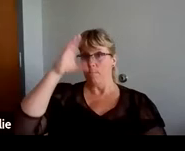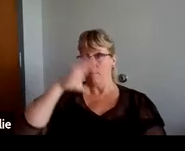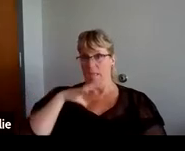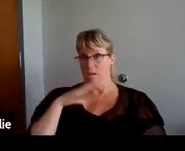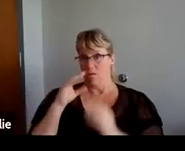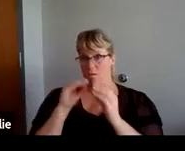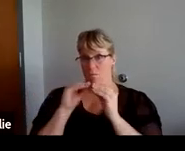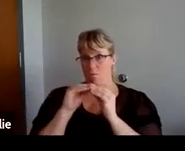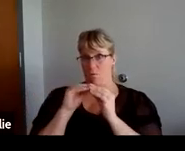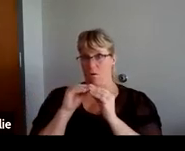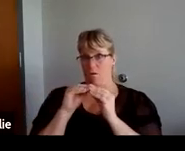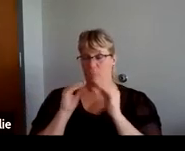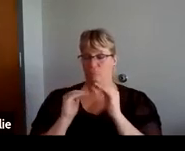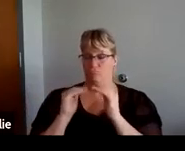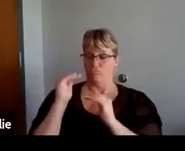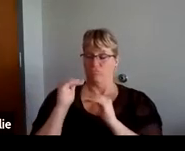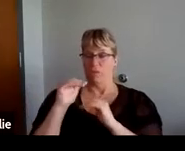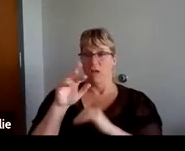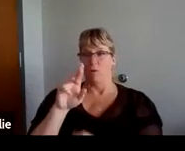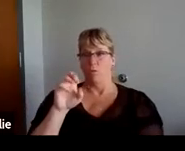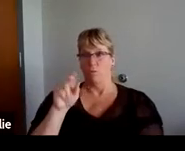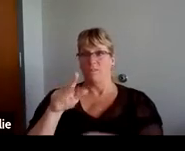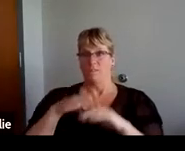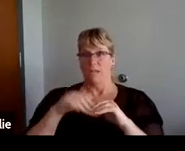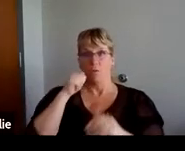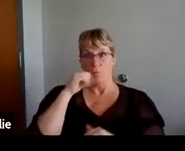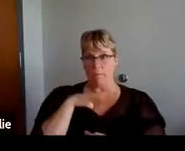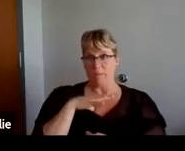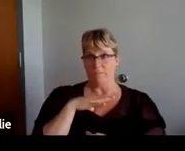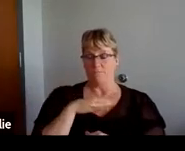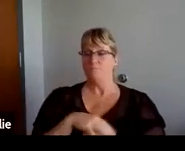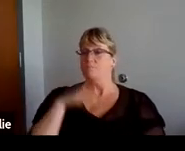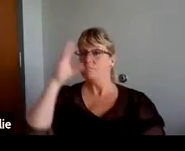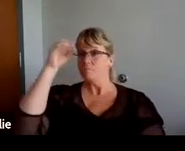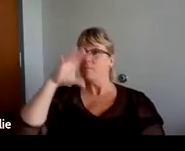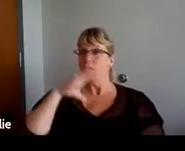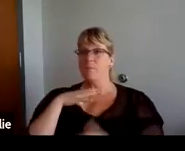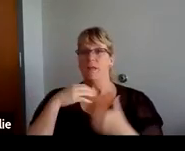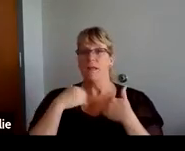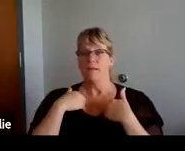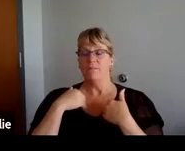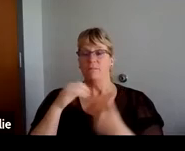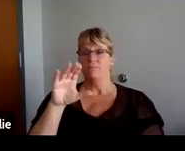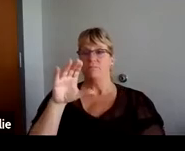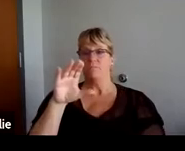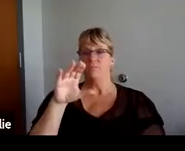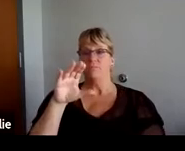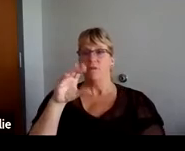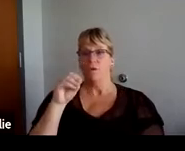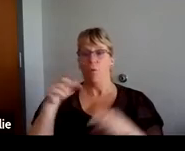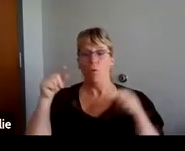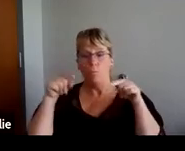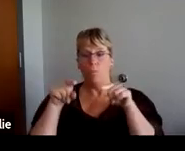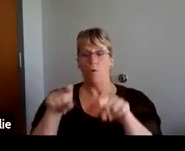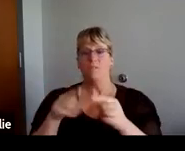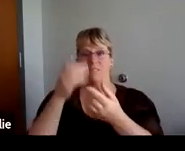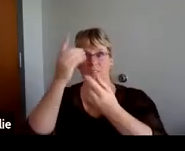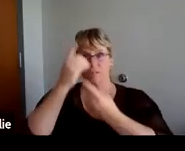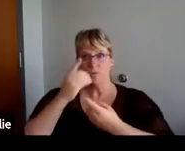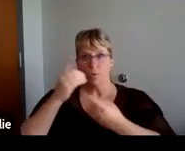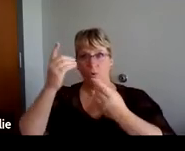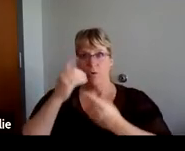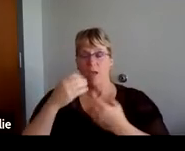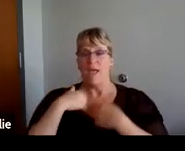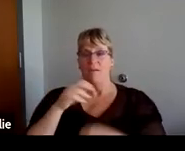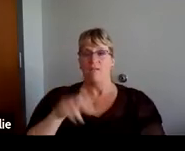predisposed at risk than women are. Men having a comorbid psychiatric disorder places you at